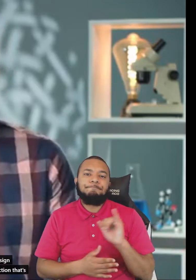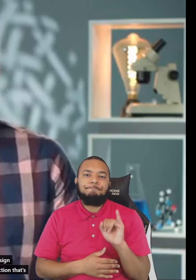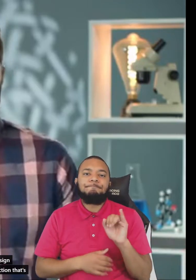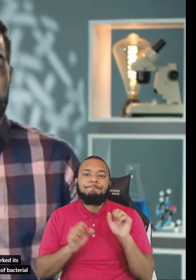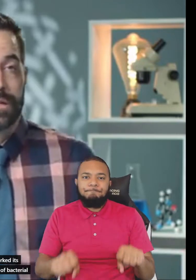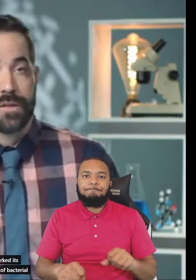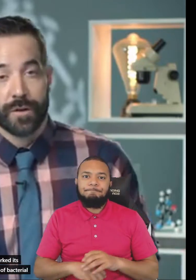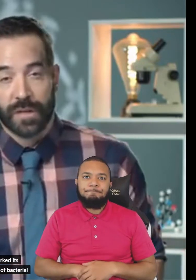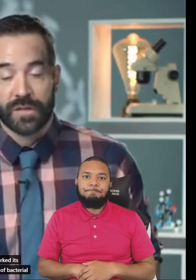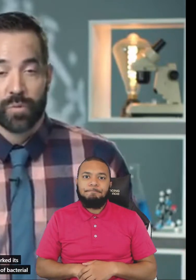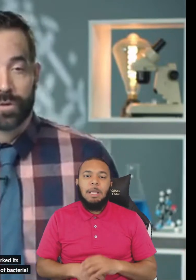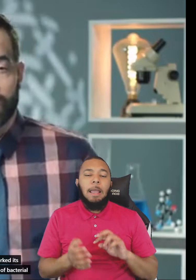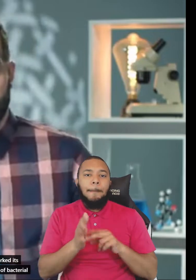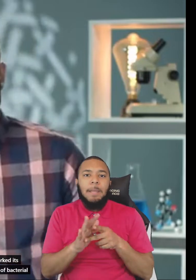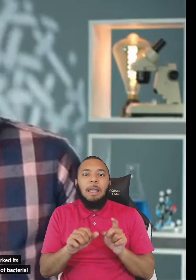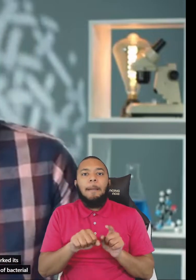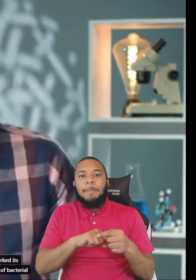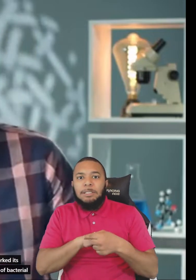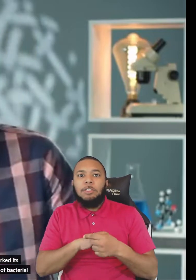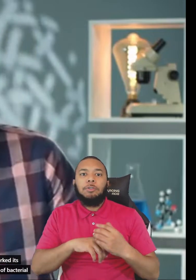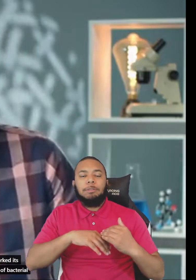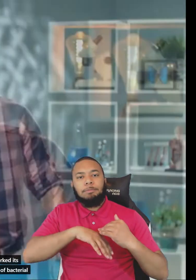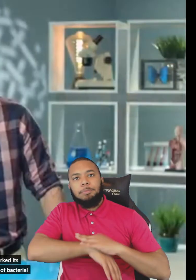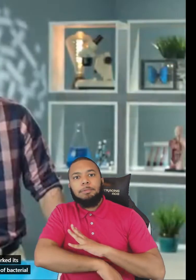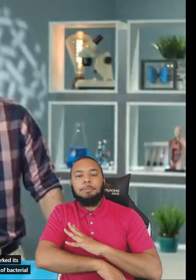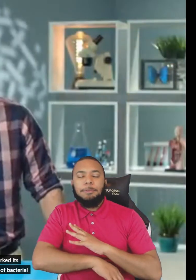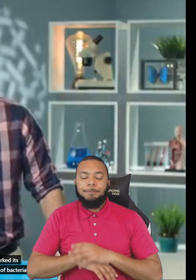bacterial infection that's gotten in there and it's worked its way into your body.